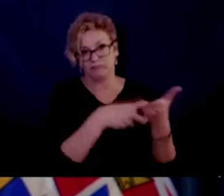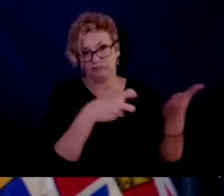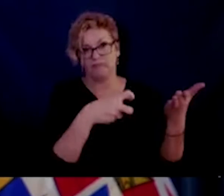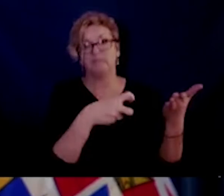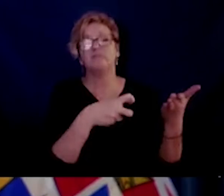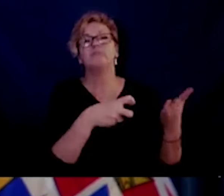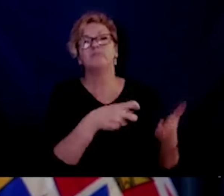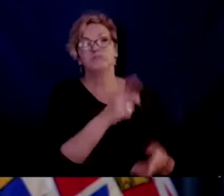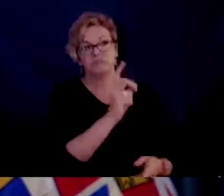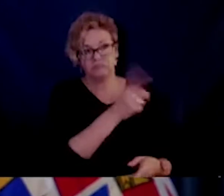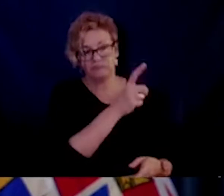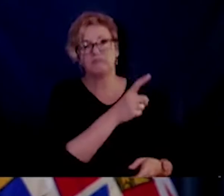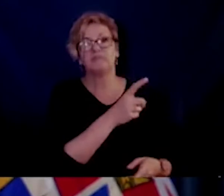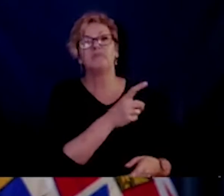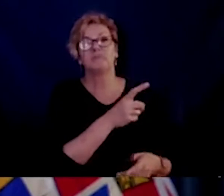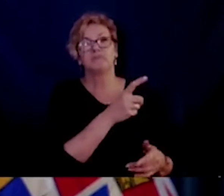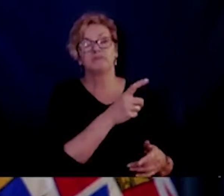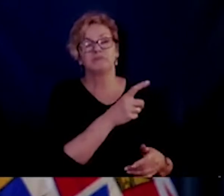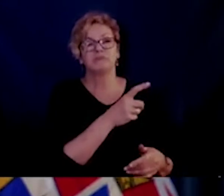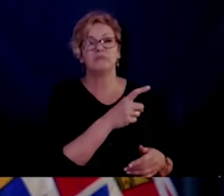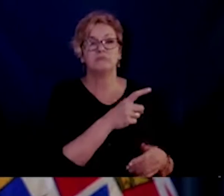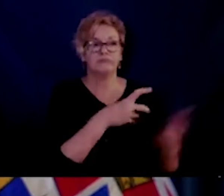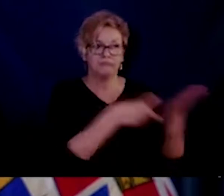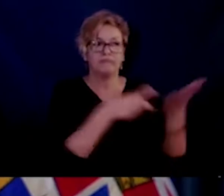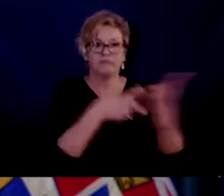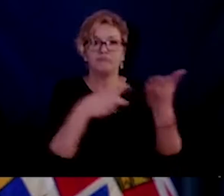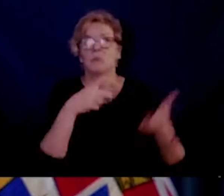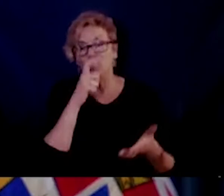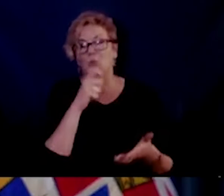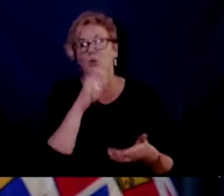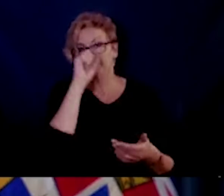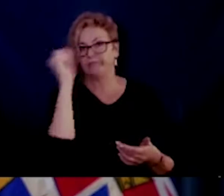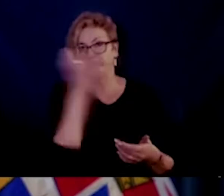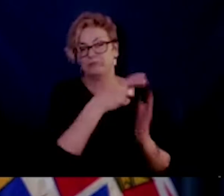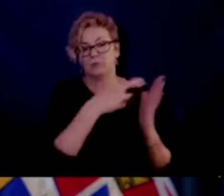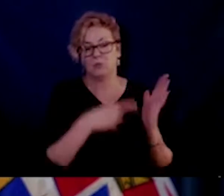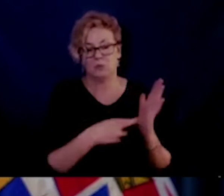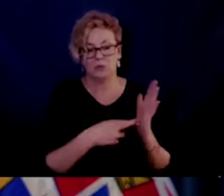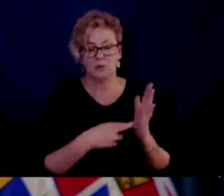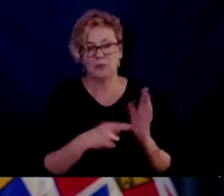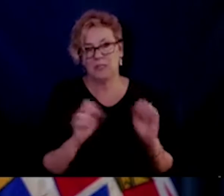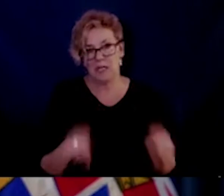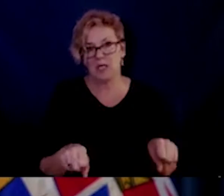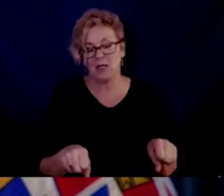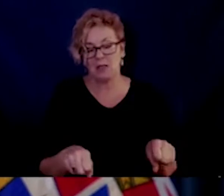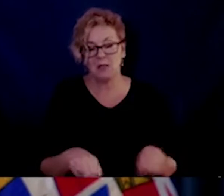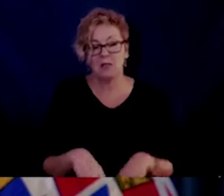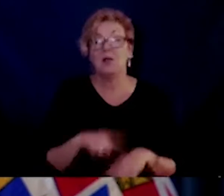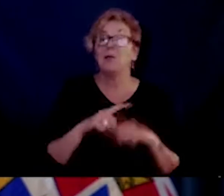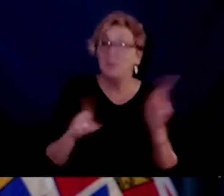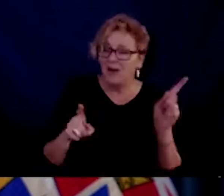as you would for any noise complaint or other things. But I also know that most people will do the right thing. And it's not that people